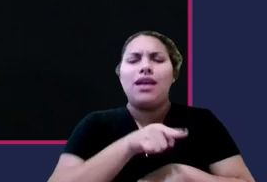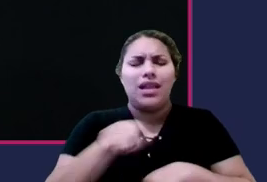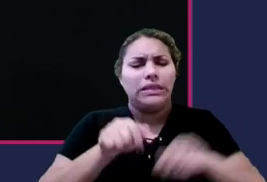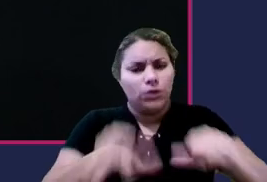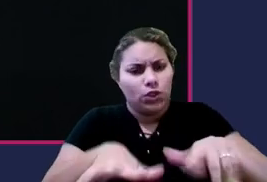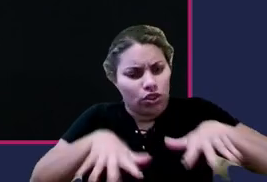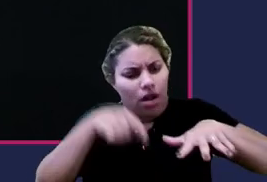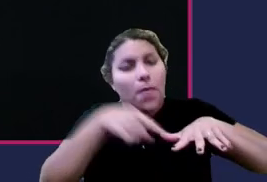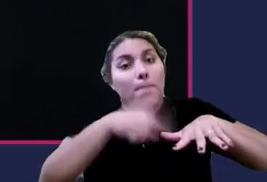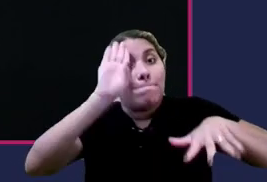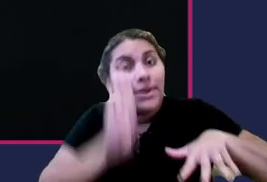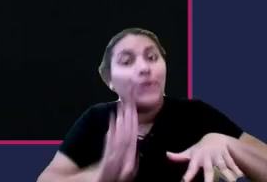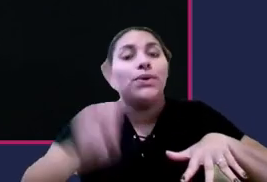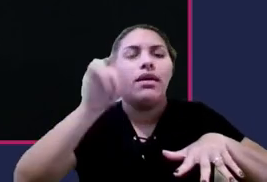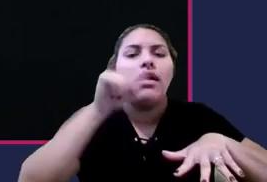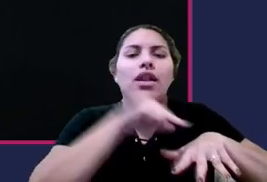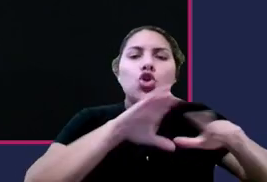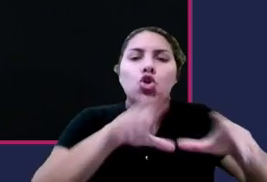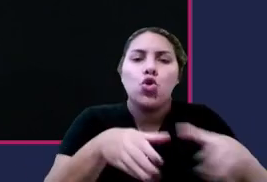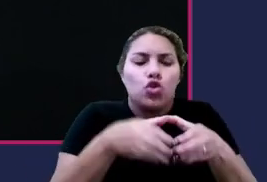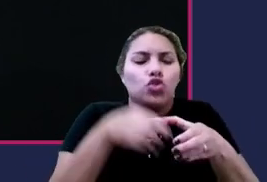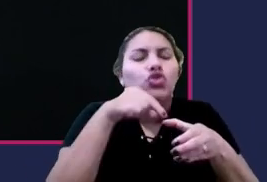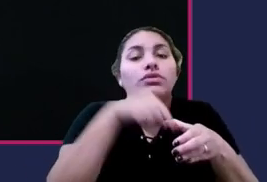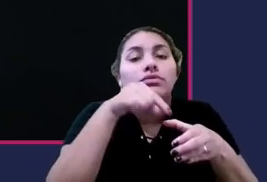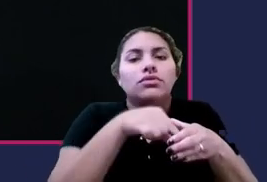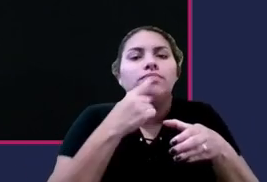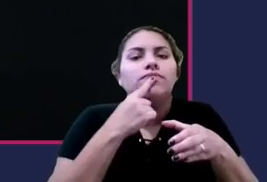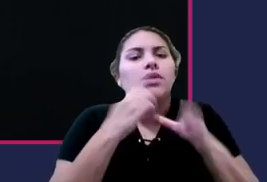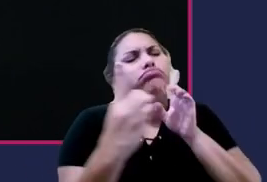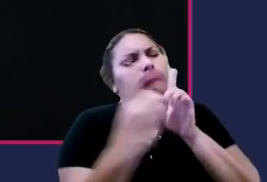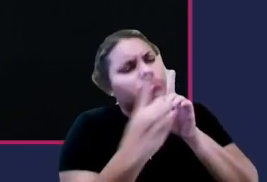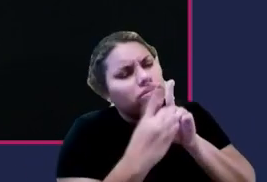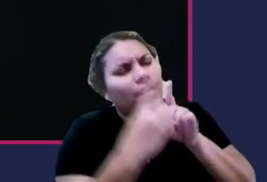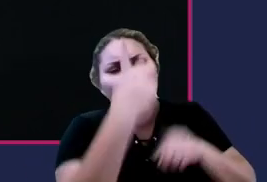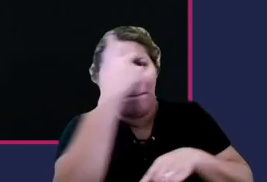meeting. This front is made of